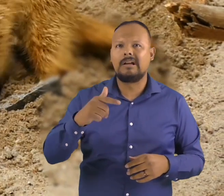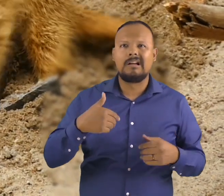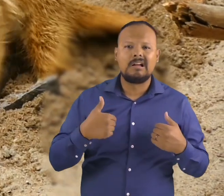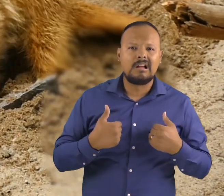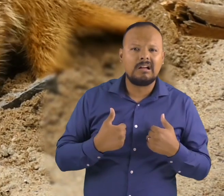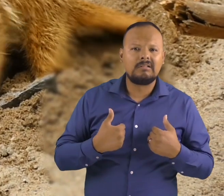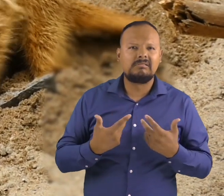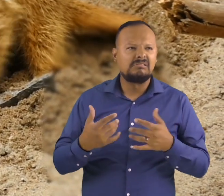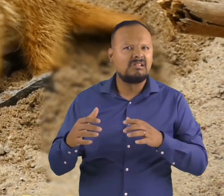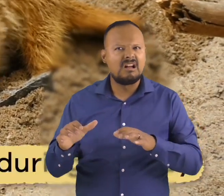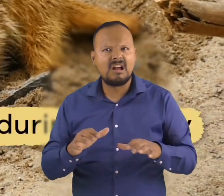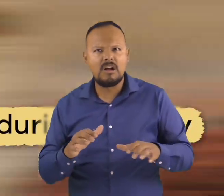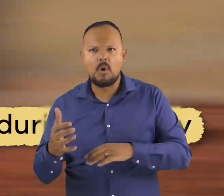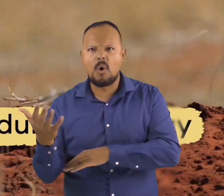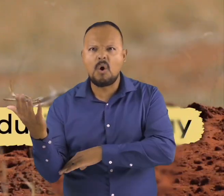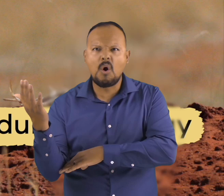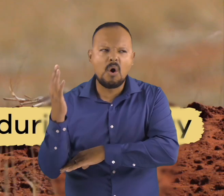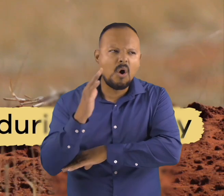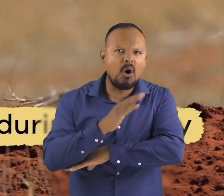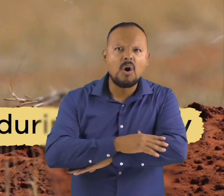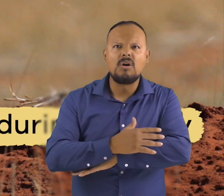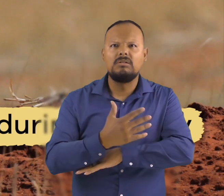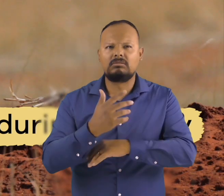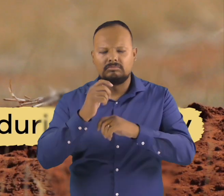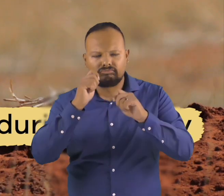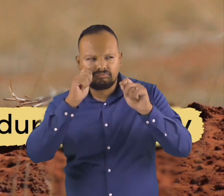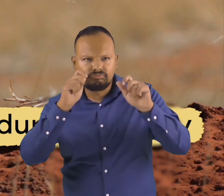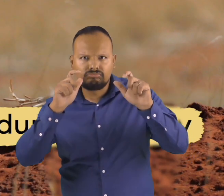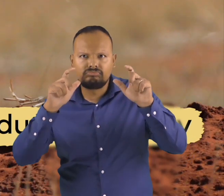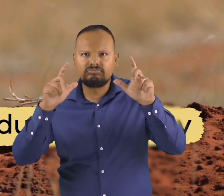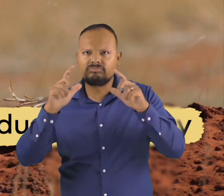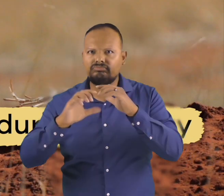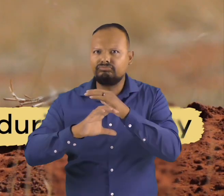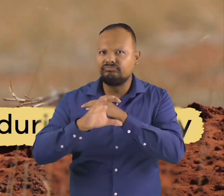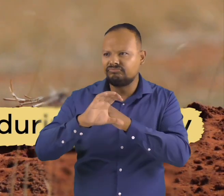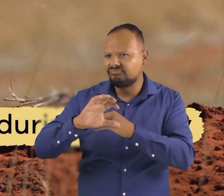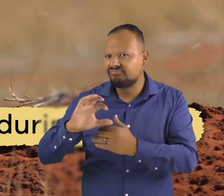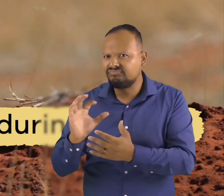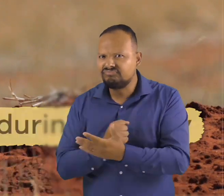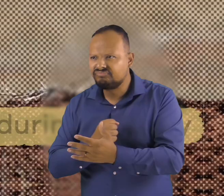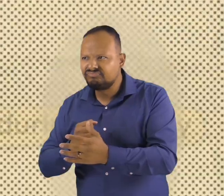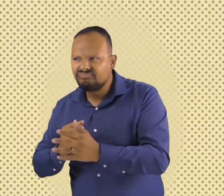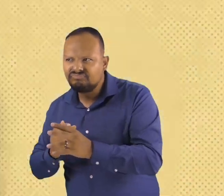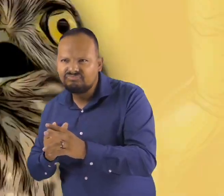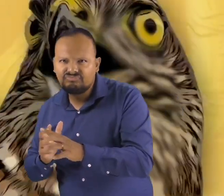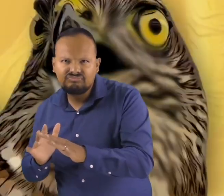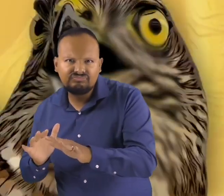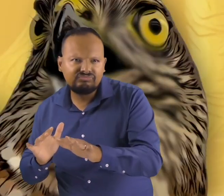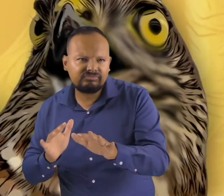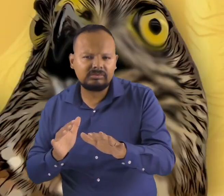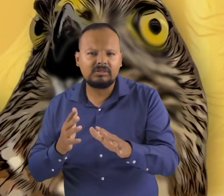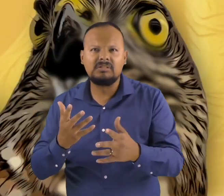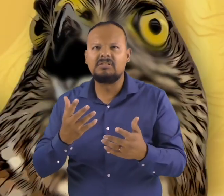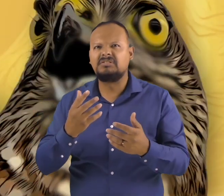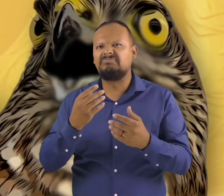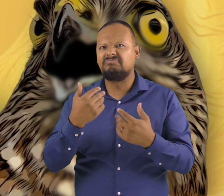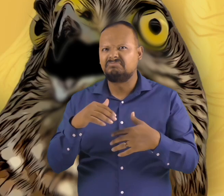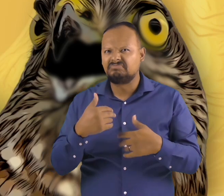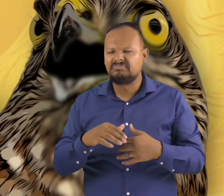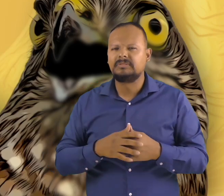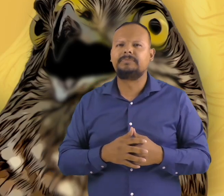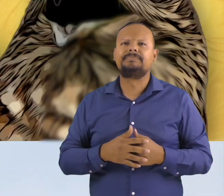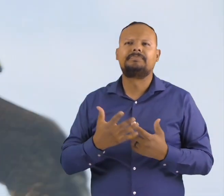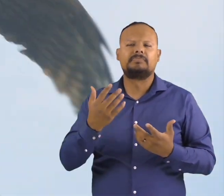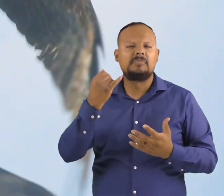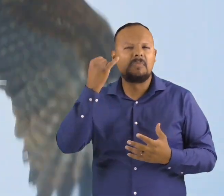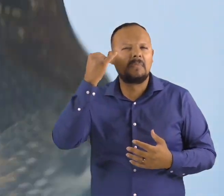diurnal animals, those active during the day, are just waking up. Other interesting facts.